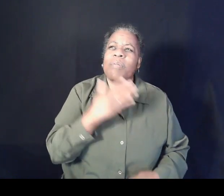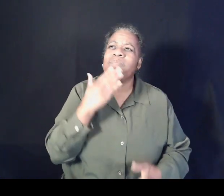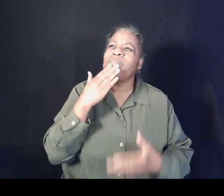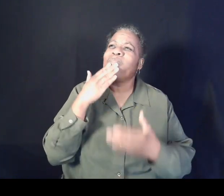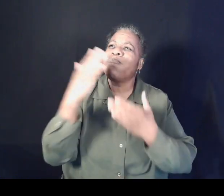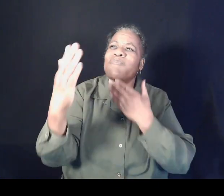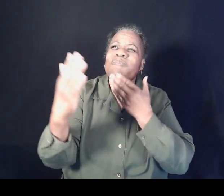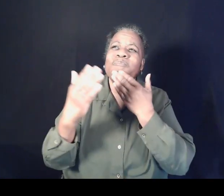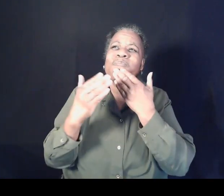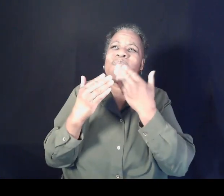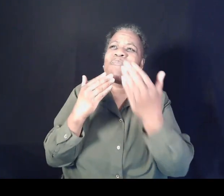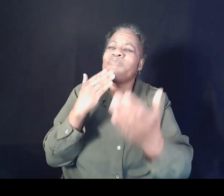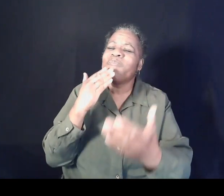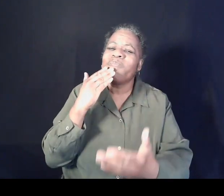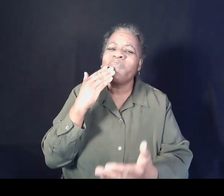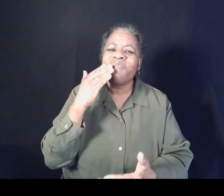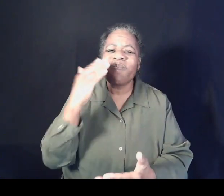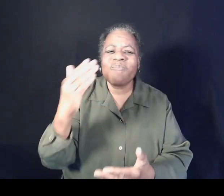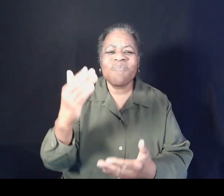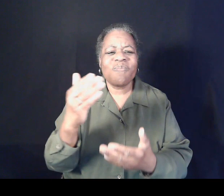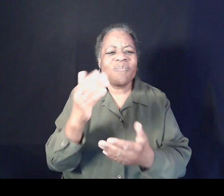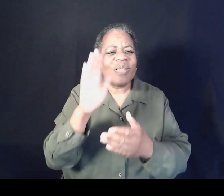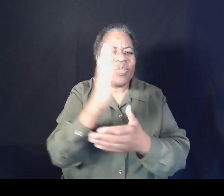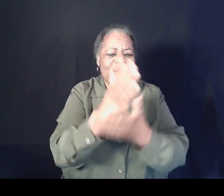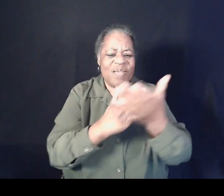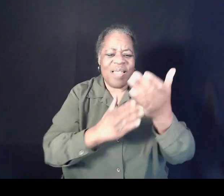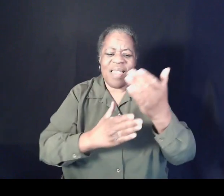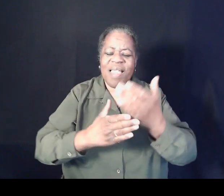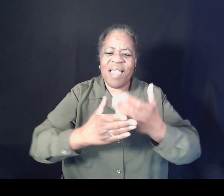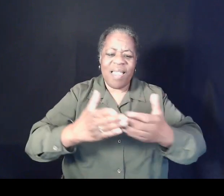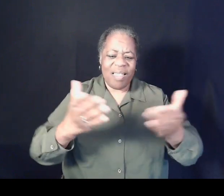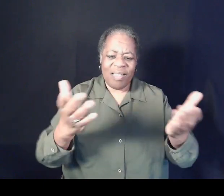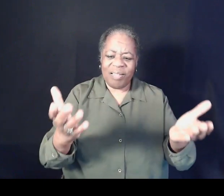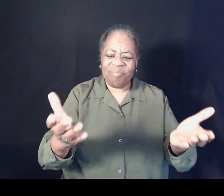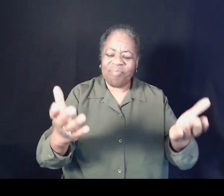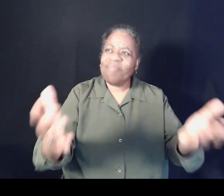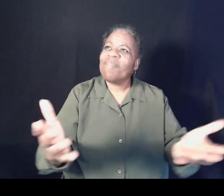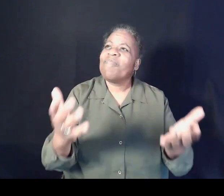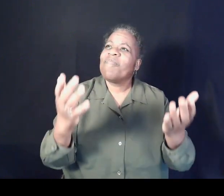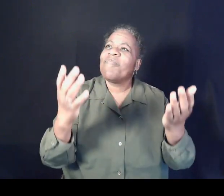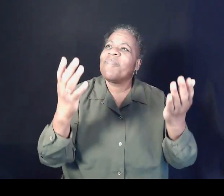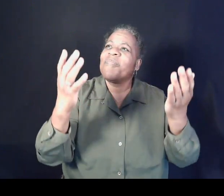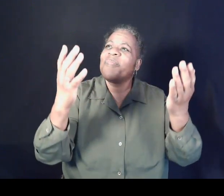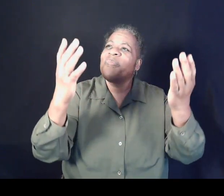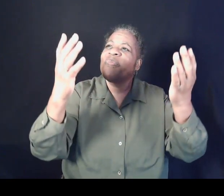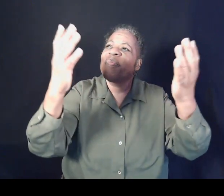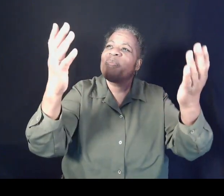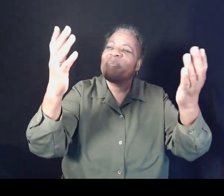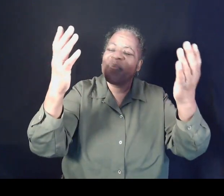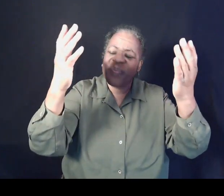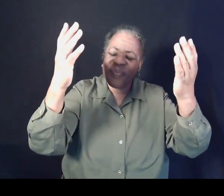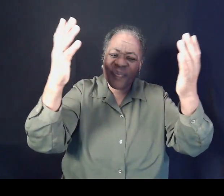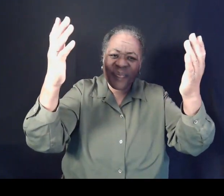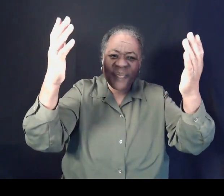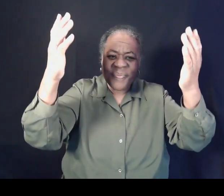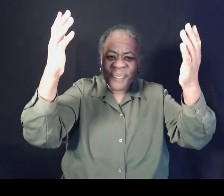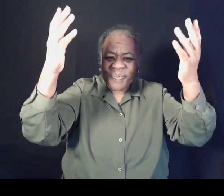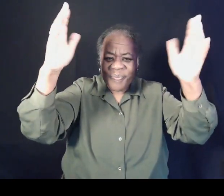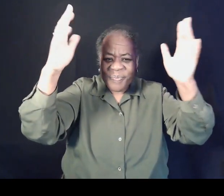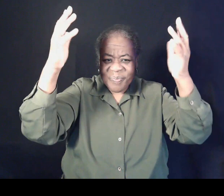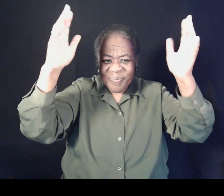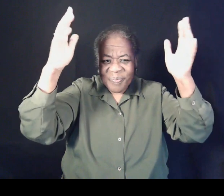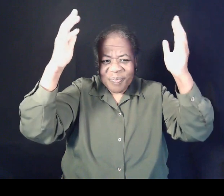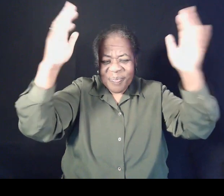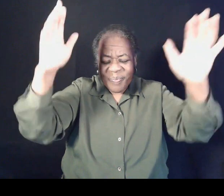grace. And come on and lift up your holy hands.